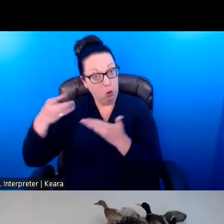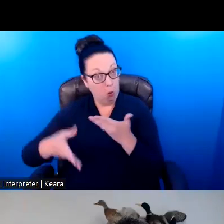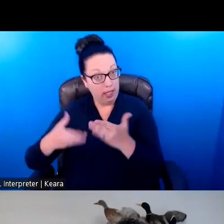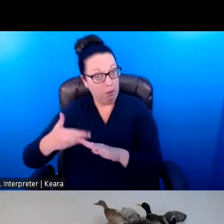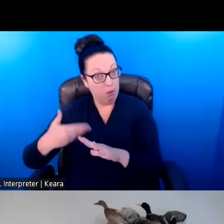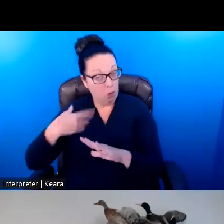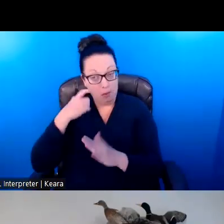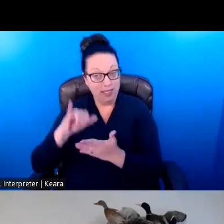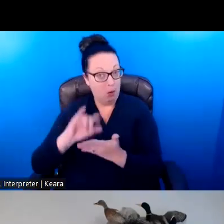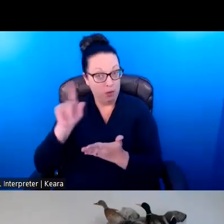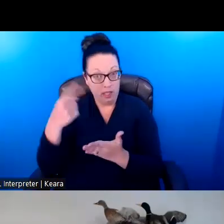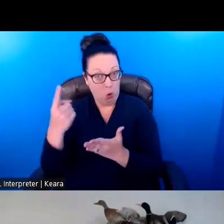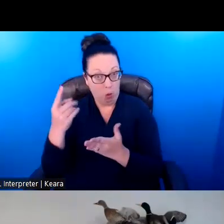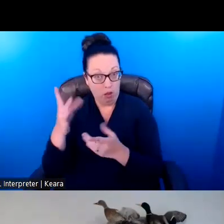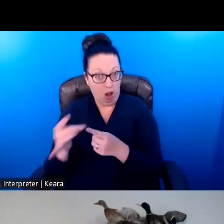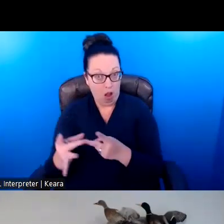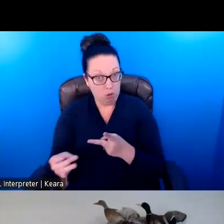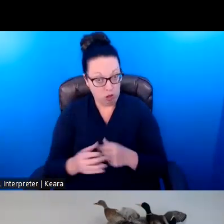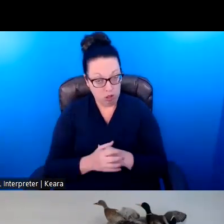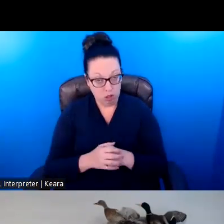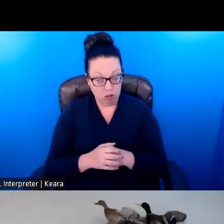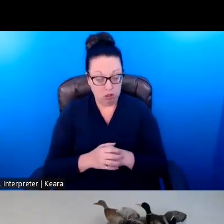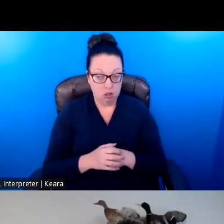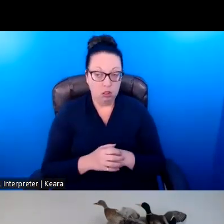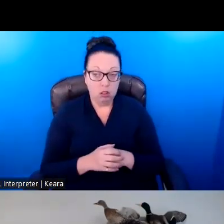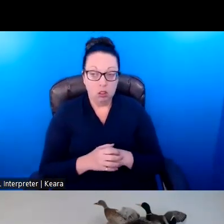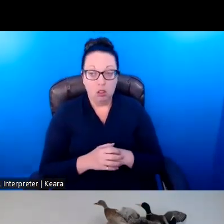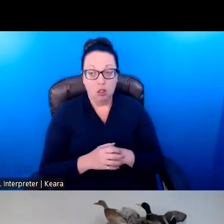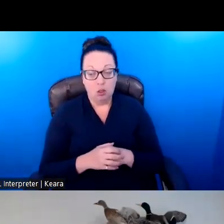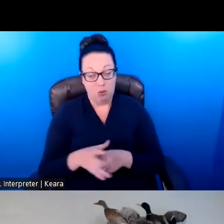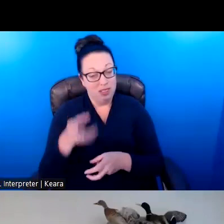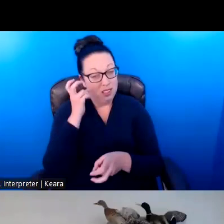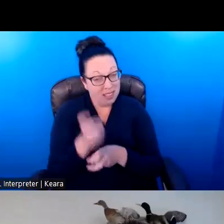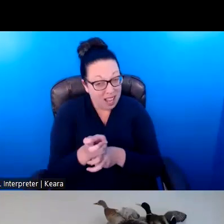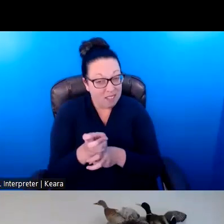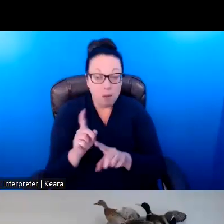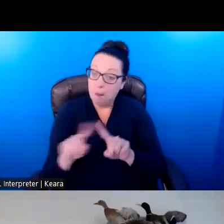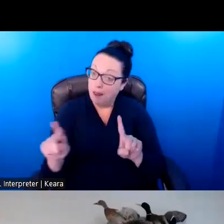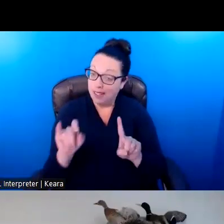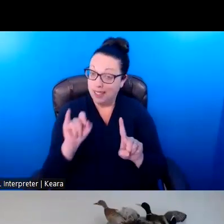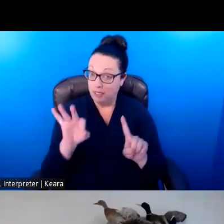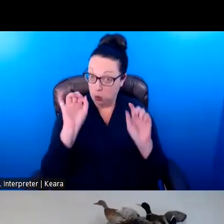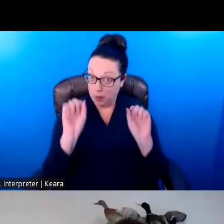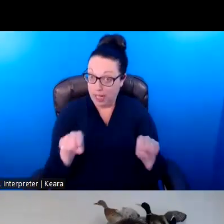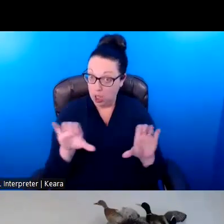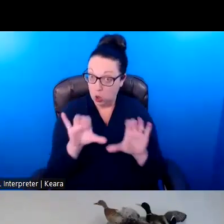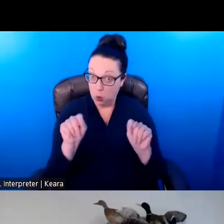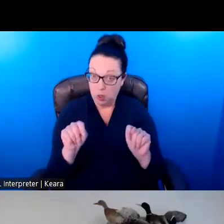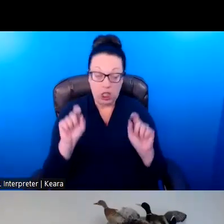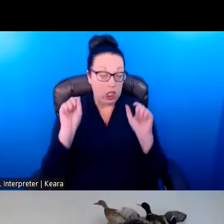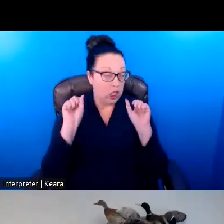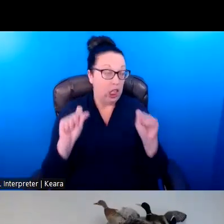was the only way to get it done. So those are really hard to do, but if they can be done, they can be game changing, earth